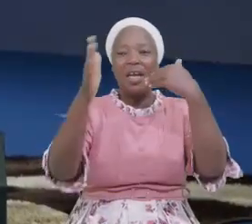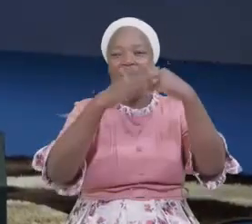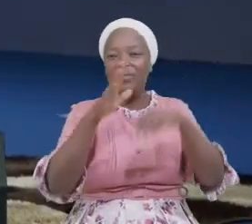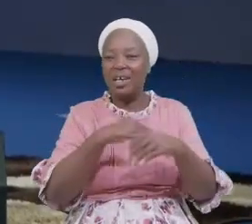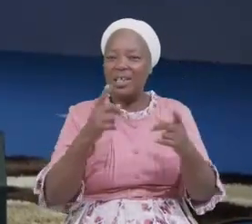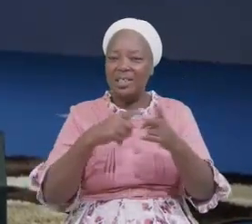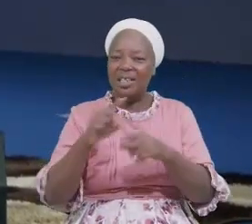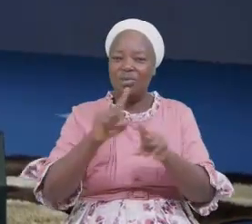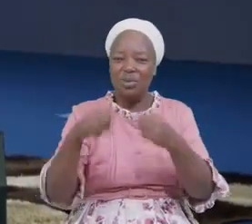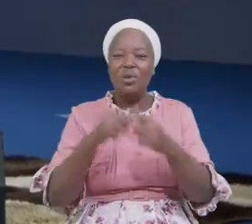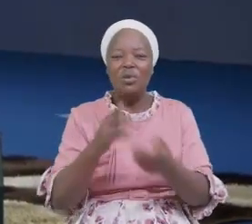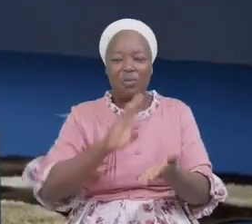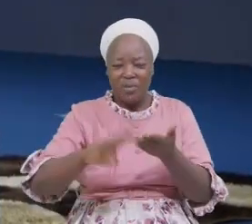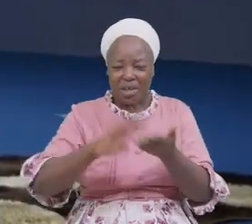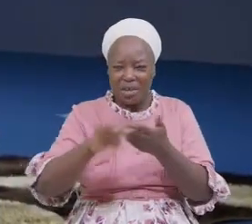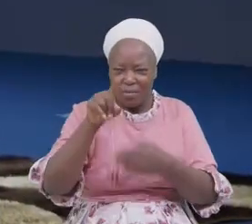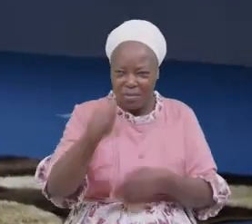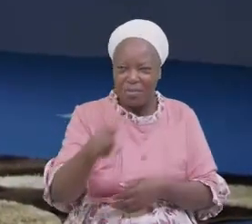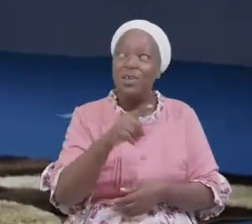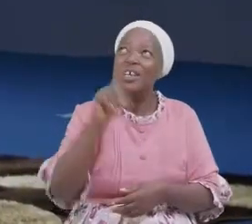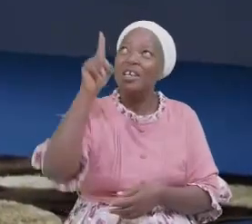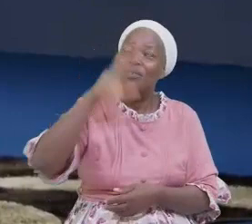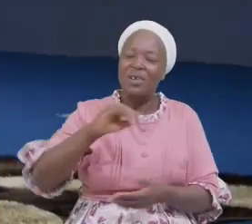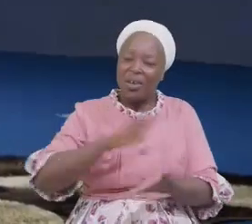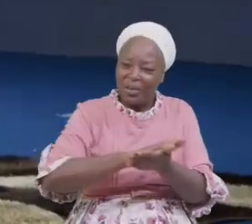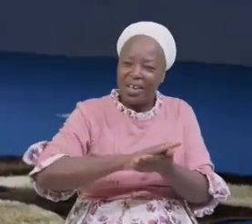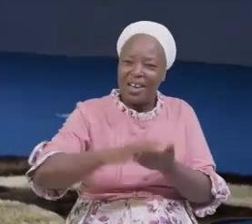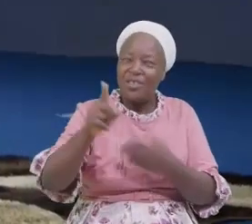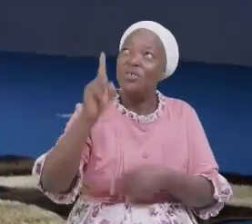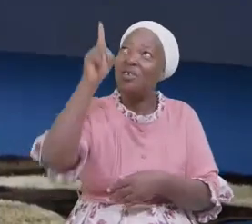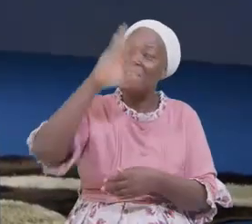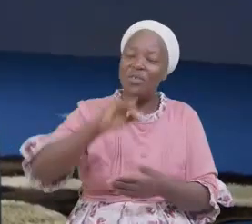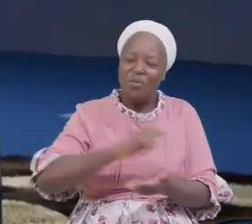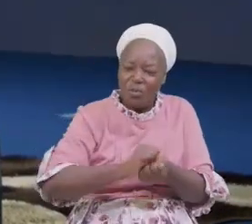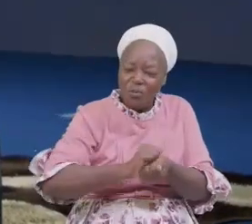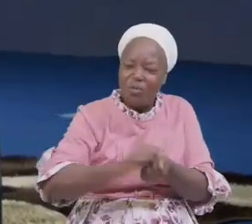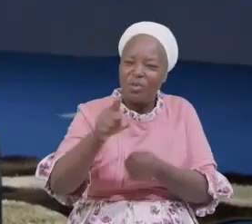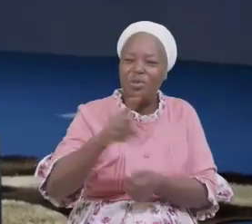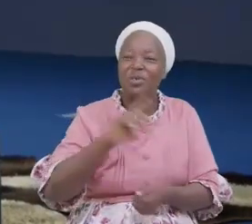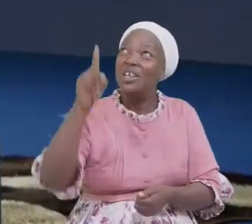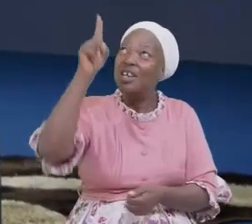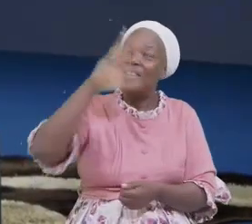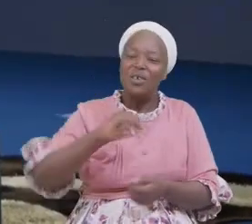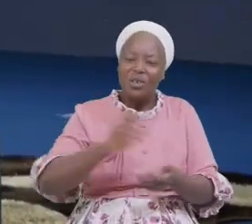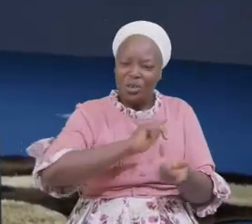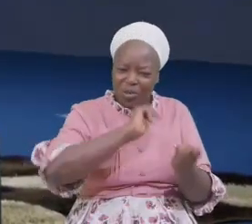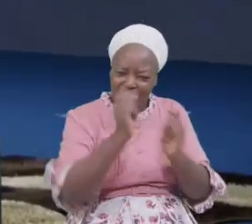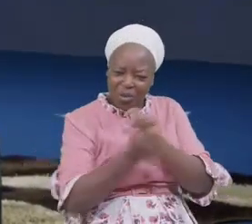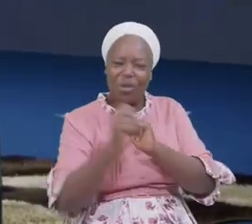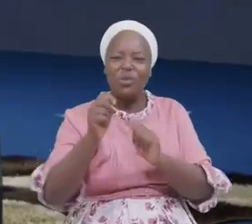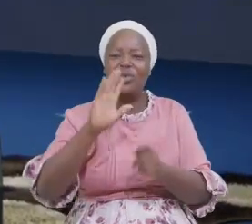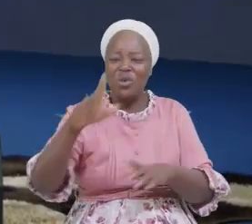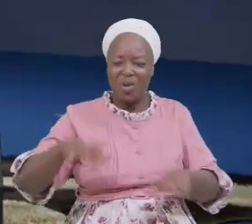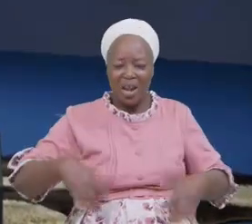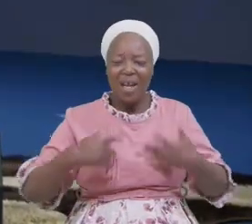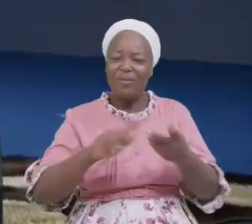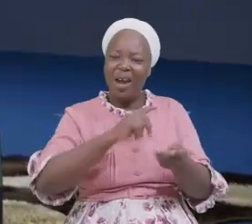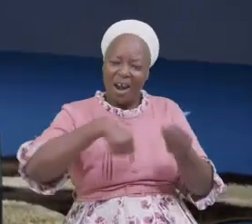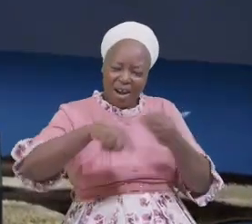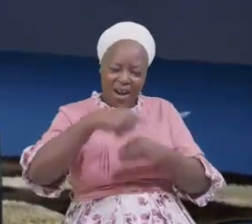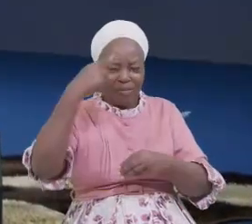to forgive you, he's going to cleanse you, he's going to wash you, he's going to turn your life around for the